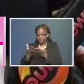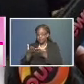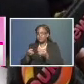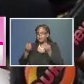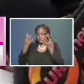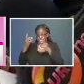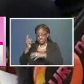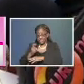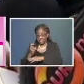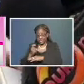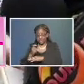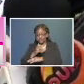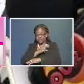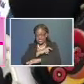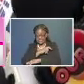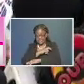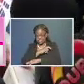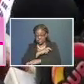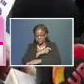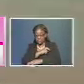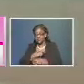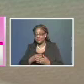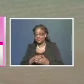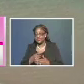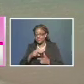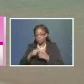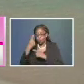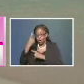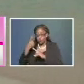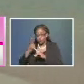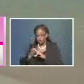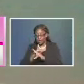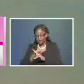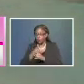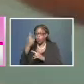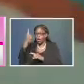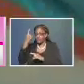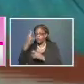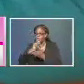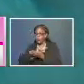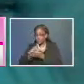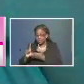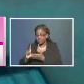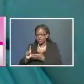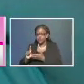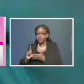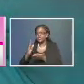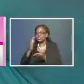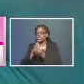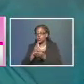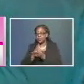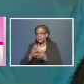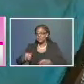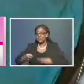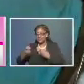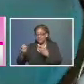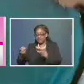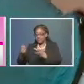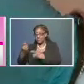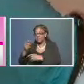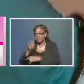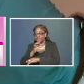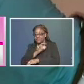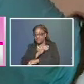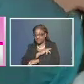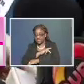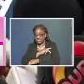doses. It was exactly 1 week to the day that officials discontinued issuing a first dose of the Pfizer